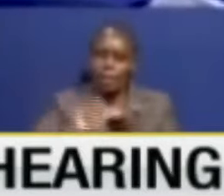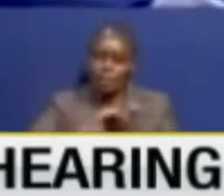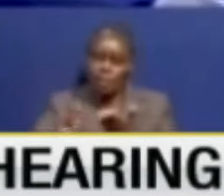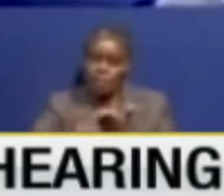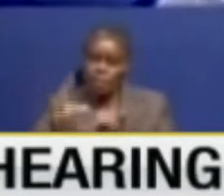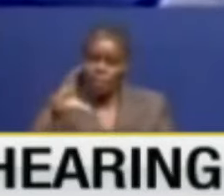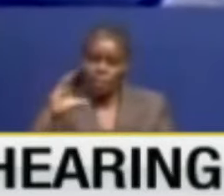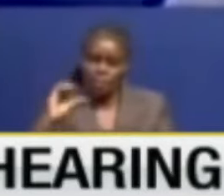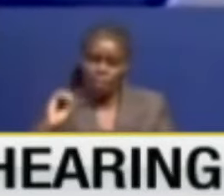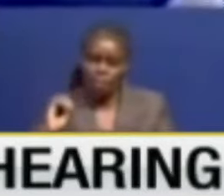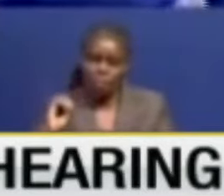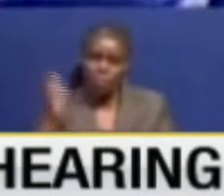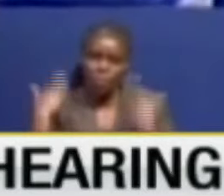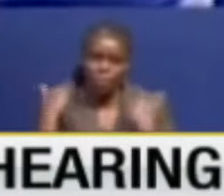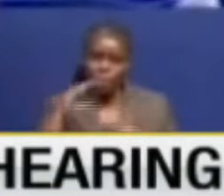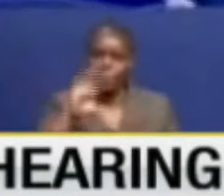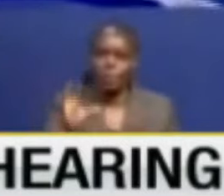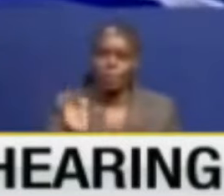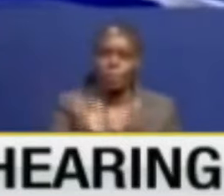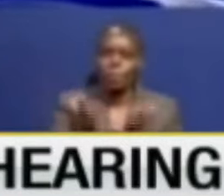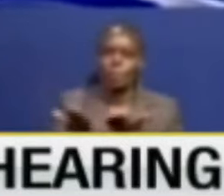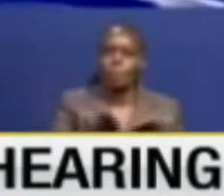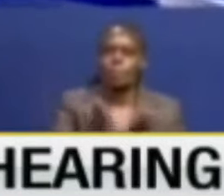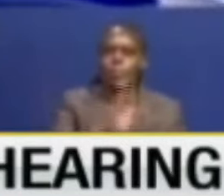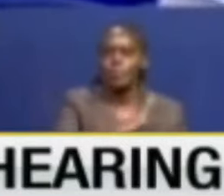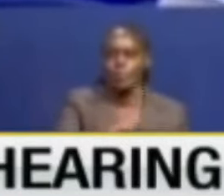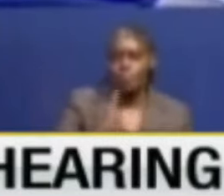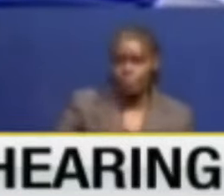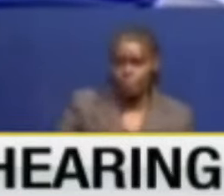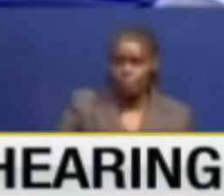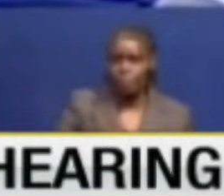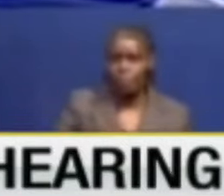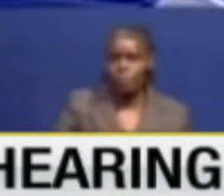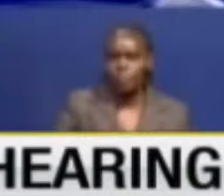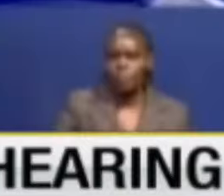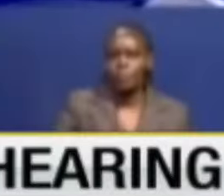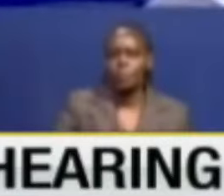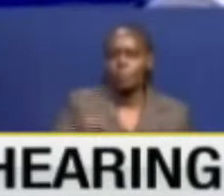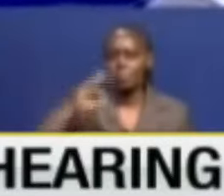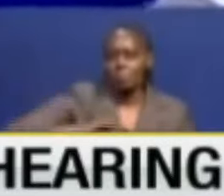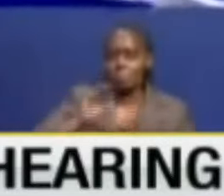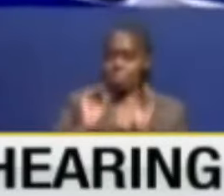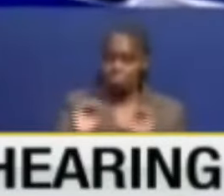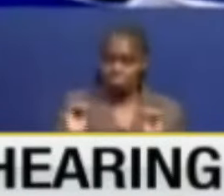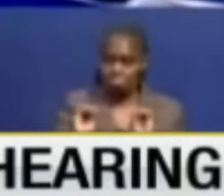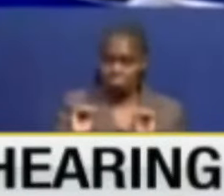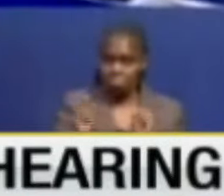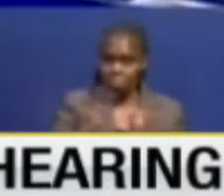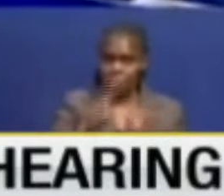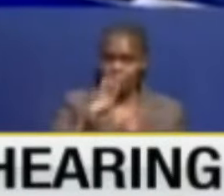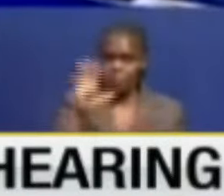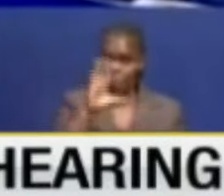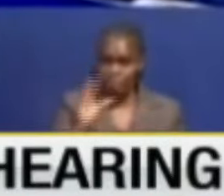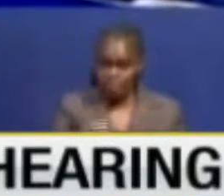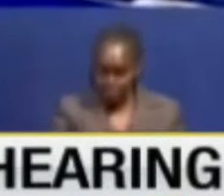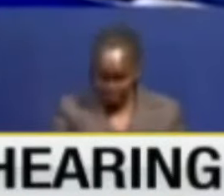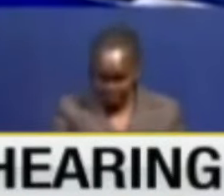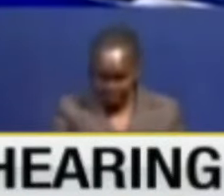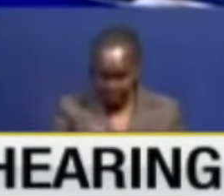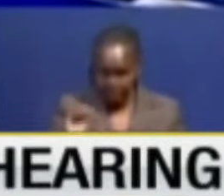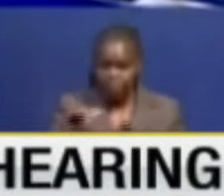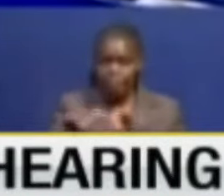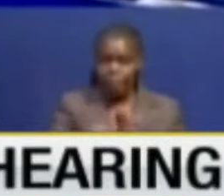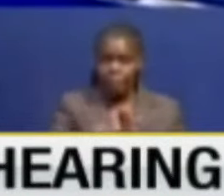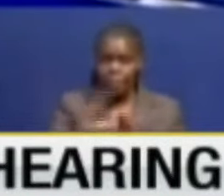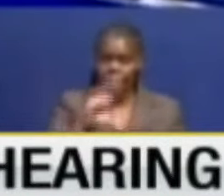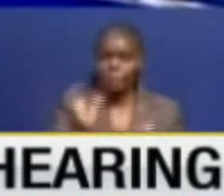/ CEO of the Meru County Public Service Board without a vote of not less than 75% of all the